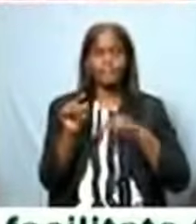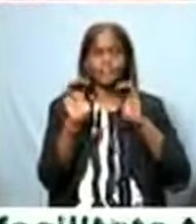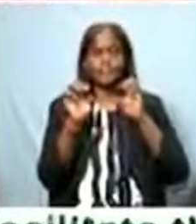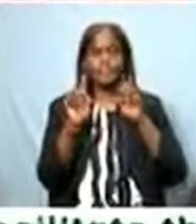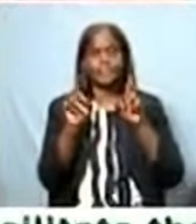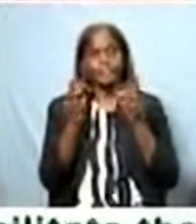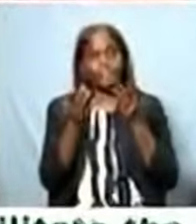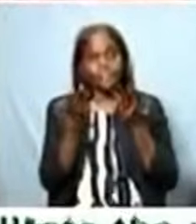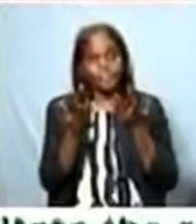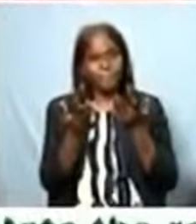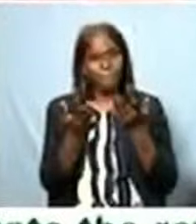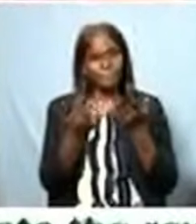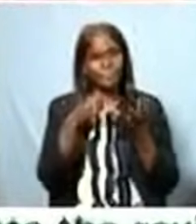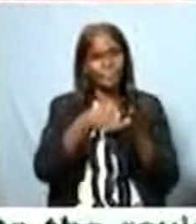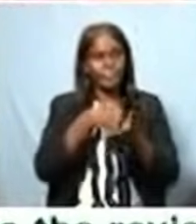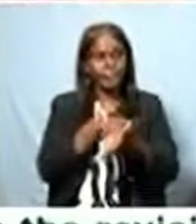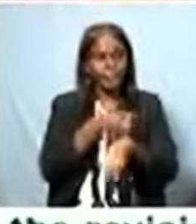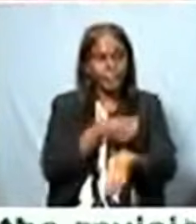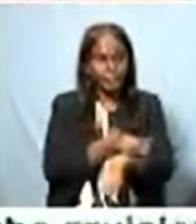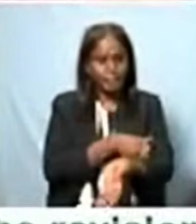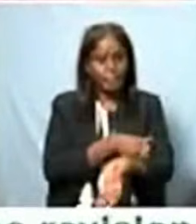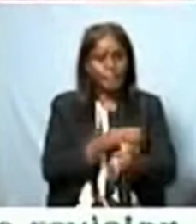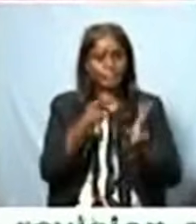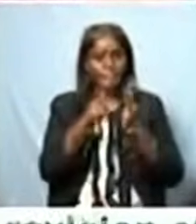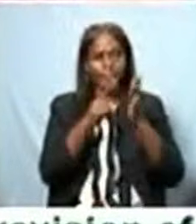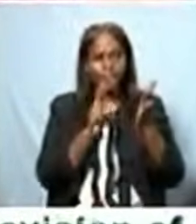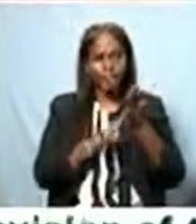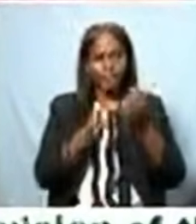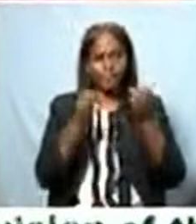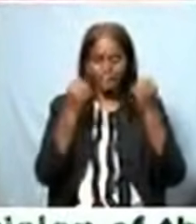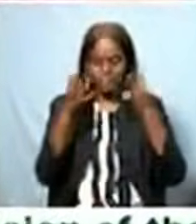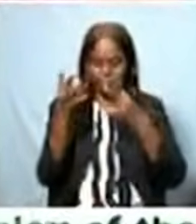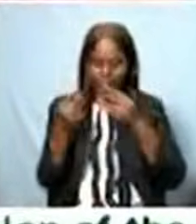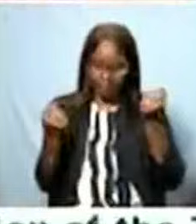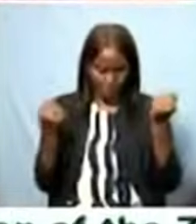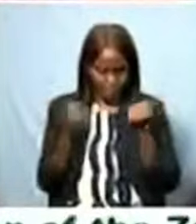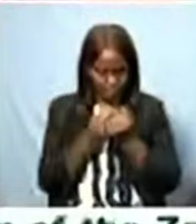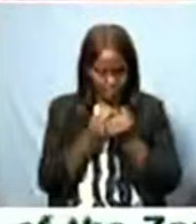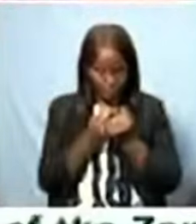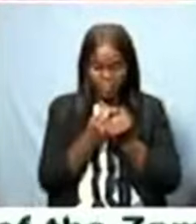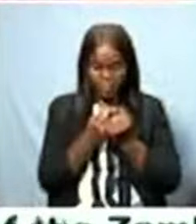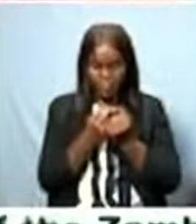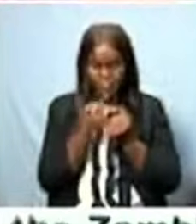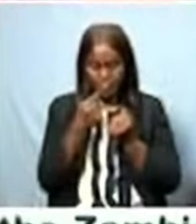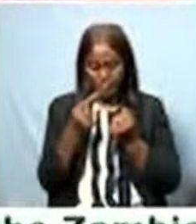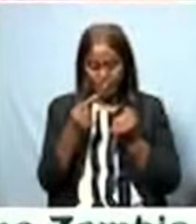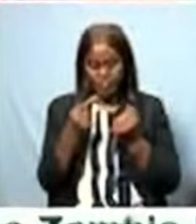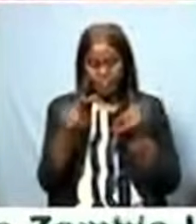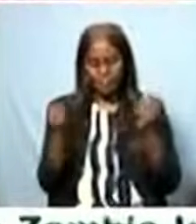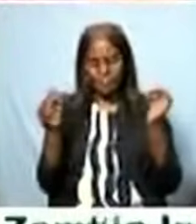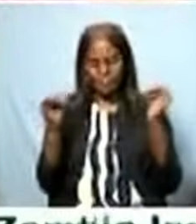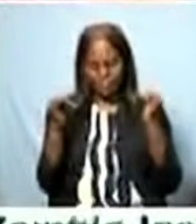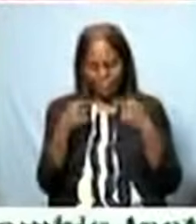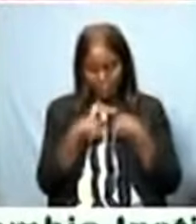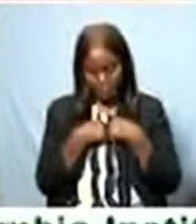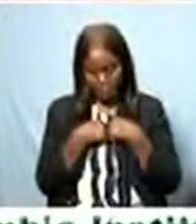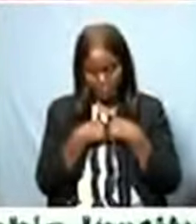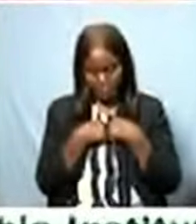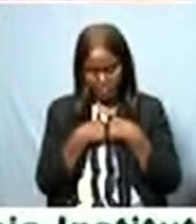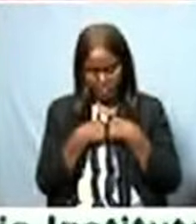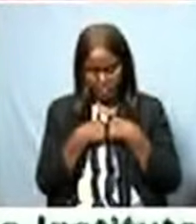Education, ZIALI, examination rules. As many as are of that opinion say aye.